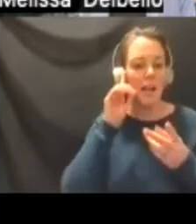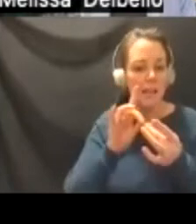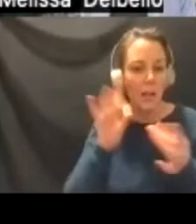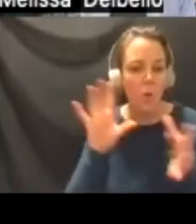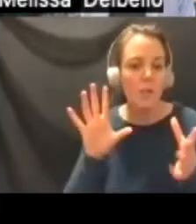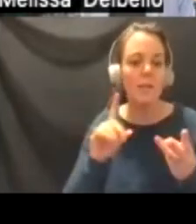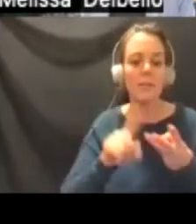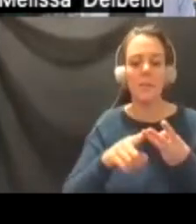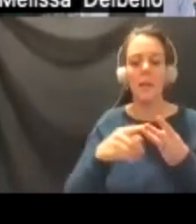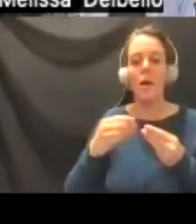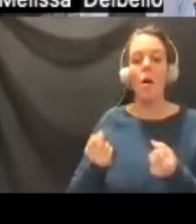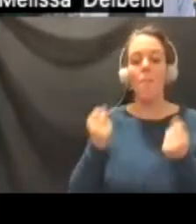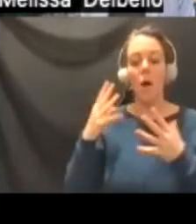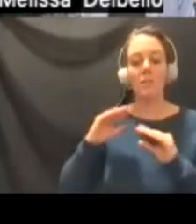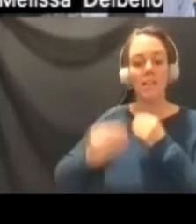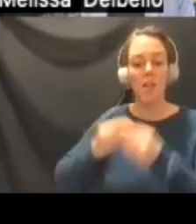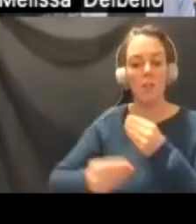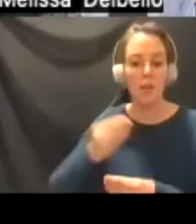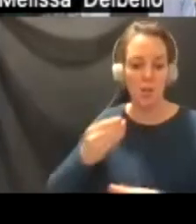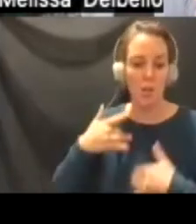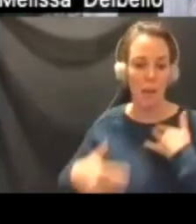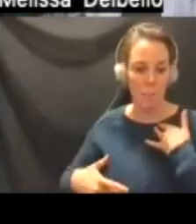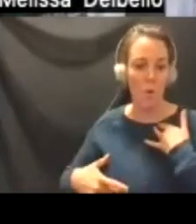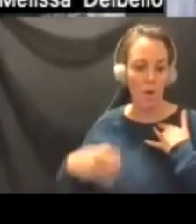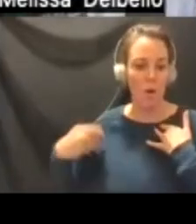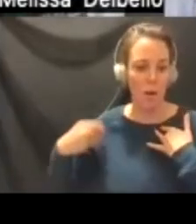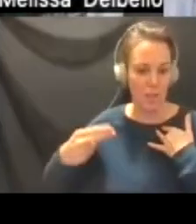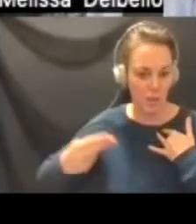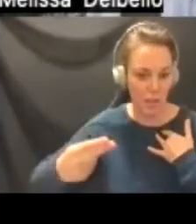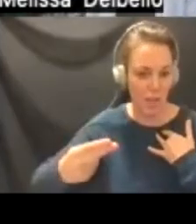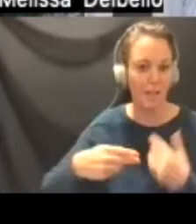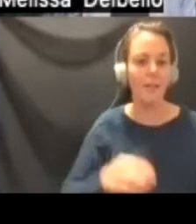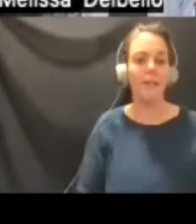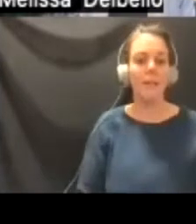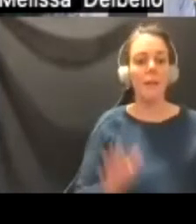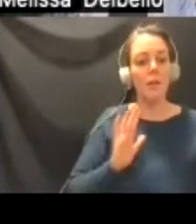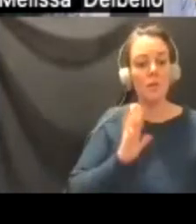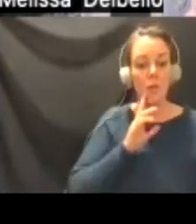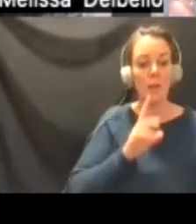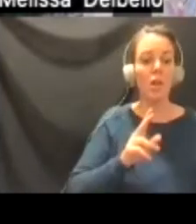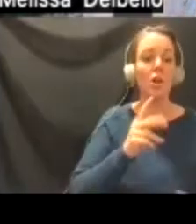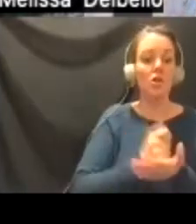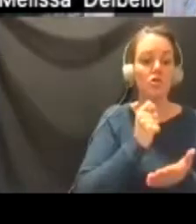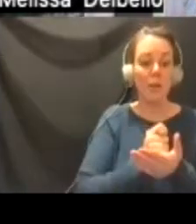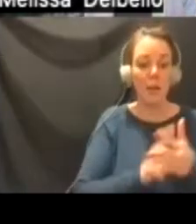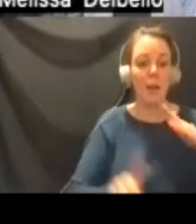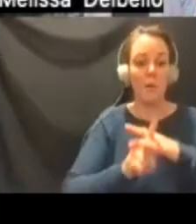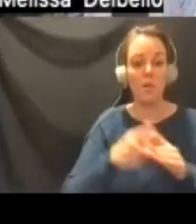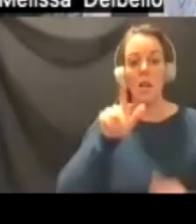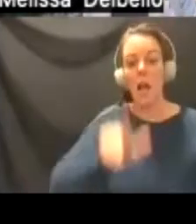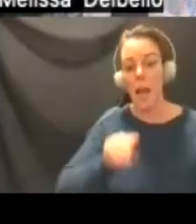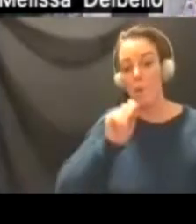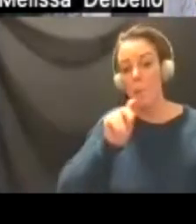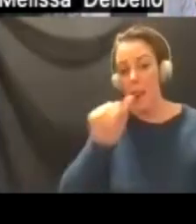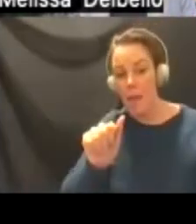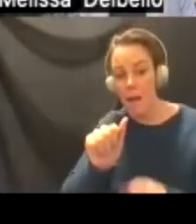family history of bipolar disorder. It used to be treatment emergent hypomania, which now the